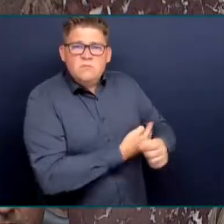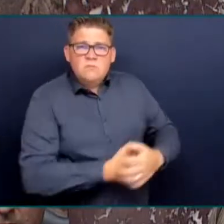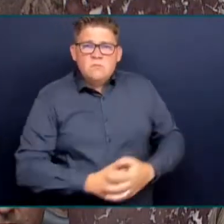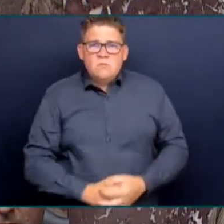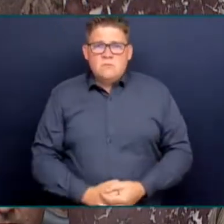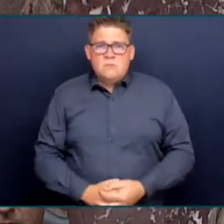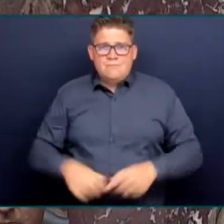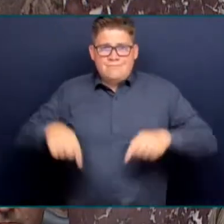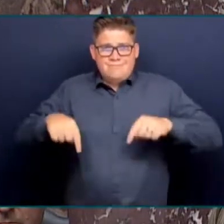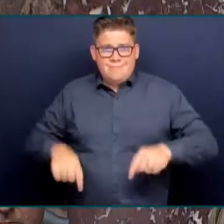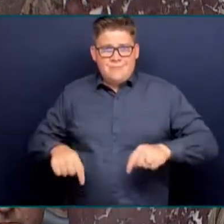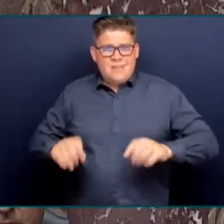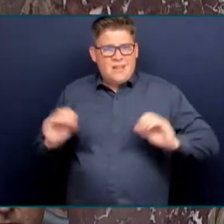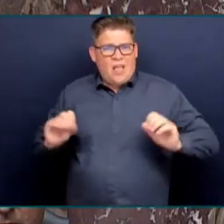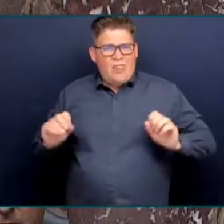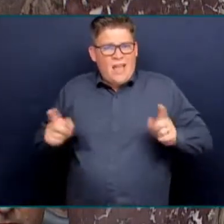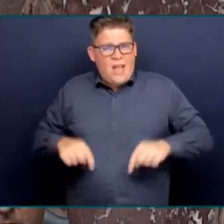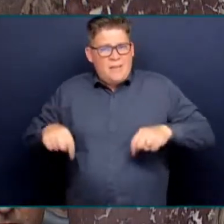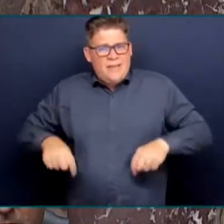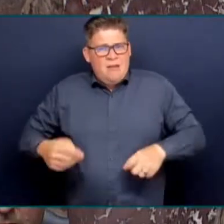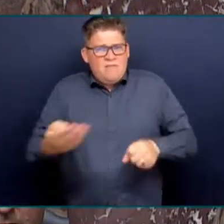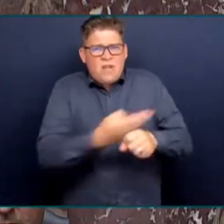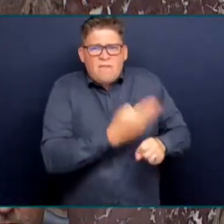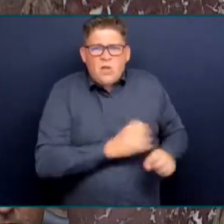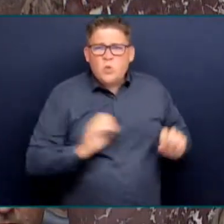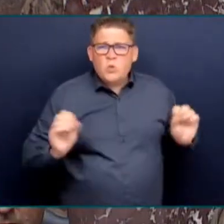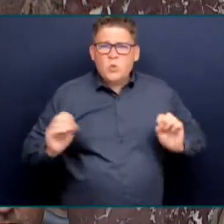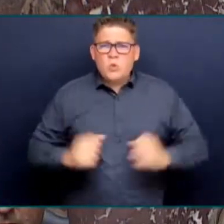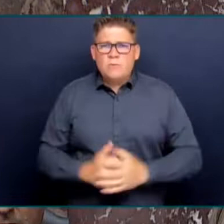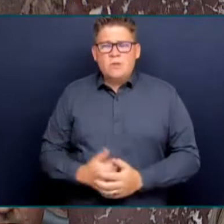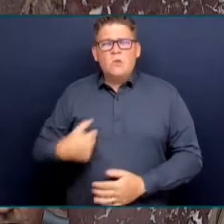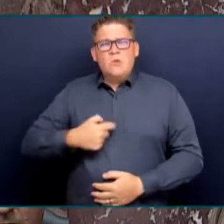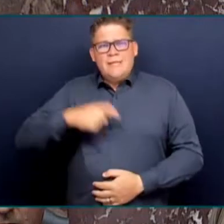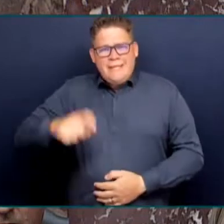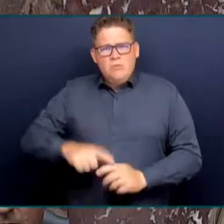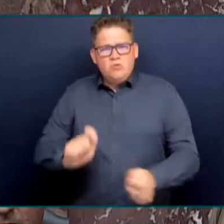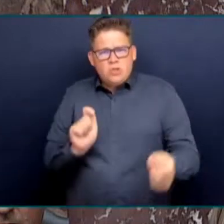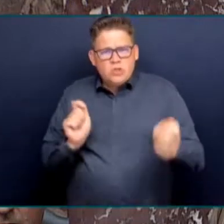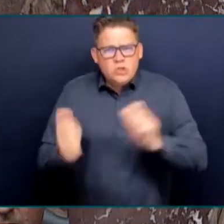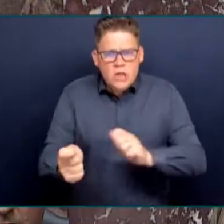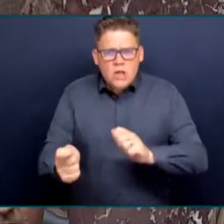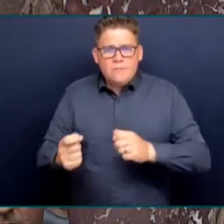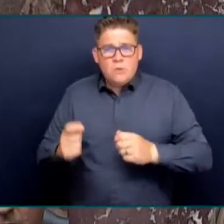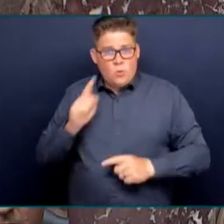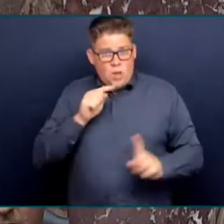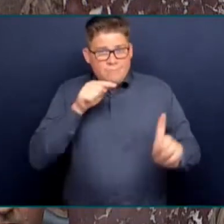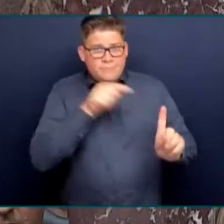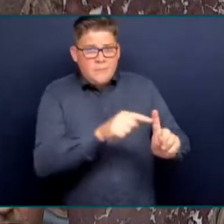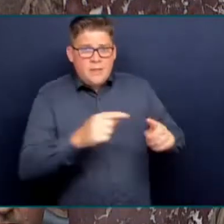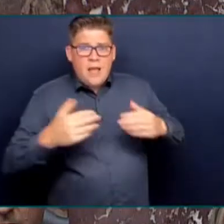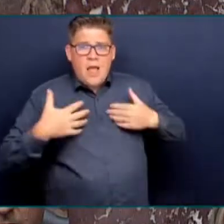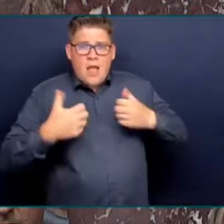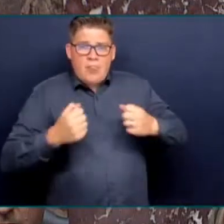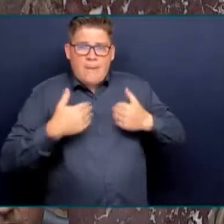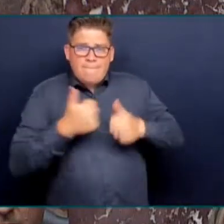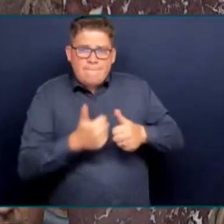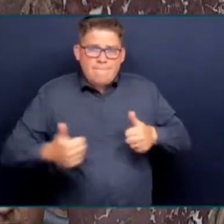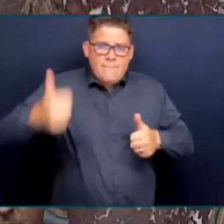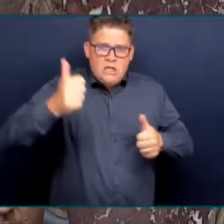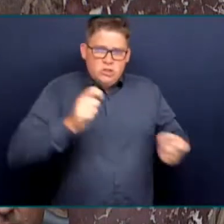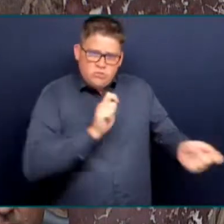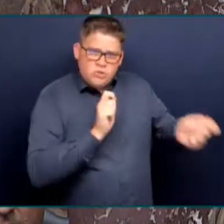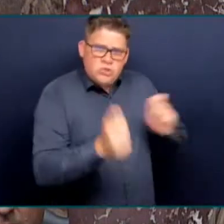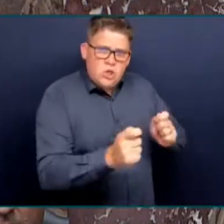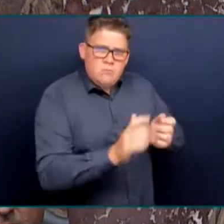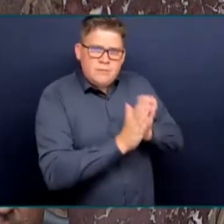change. Will this health minister do the right thing today, accept responsibility for his government's appalling record